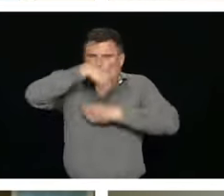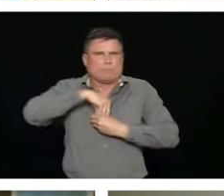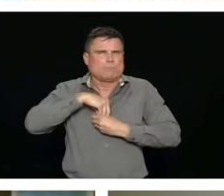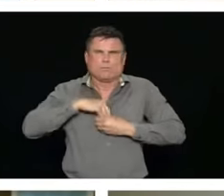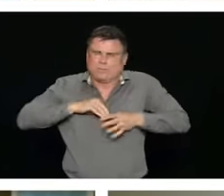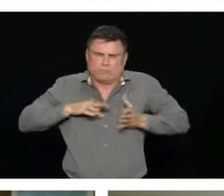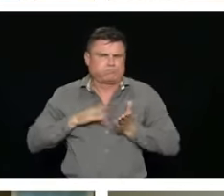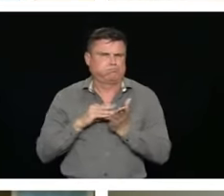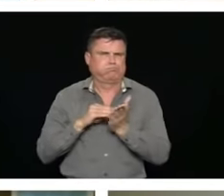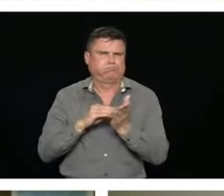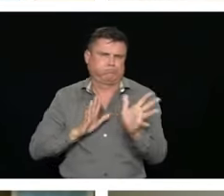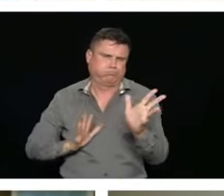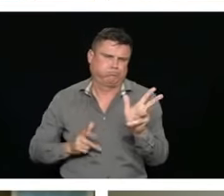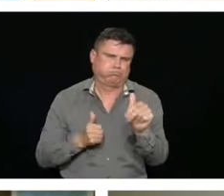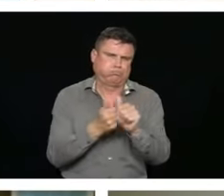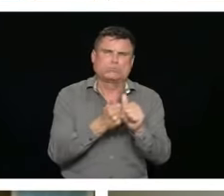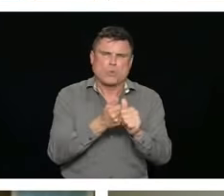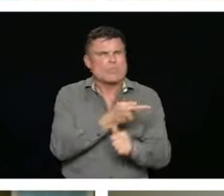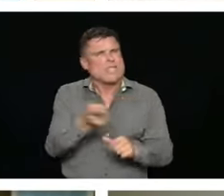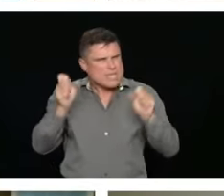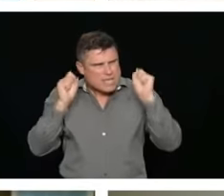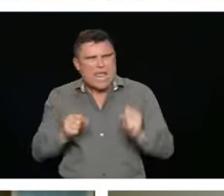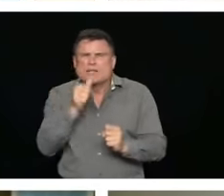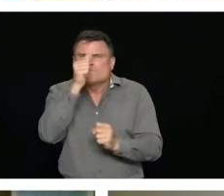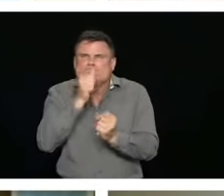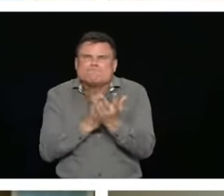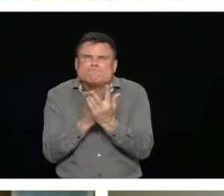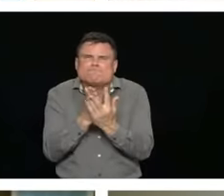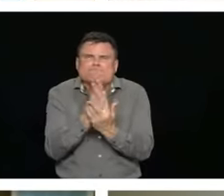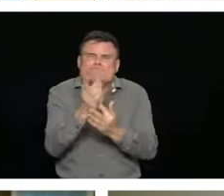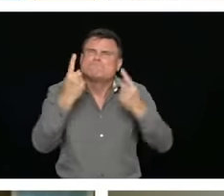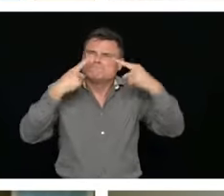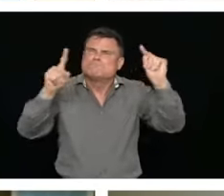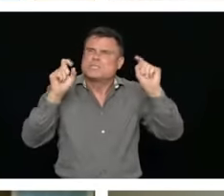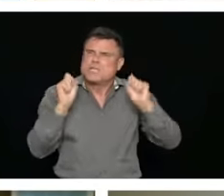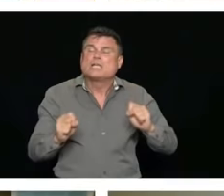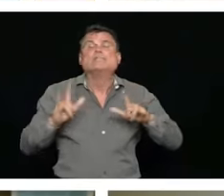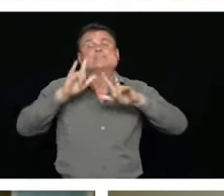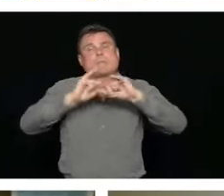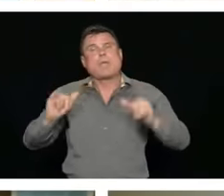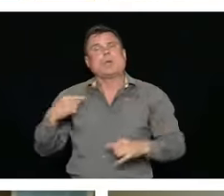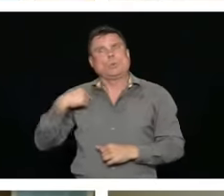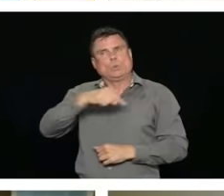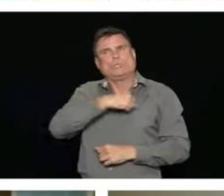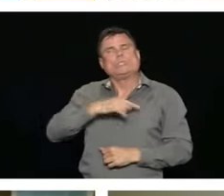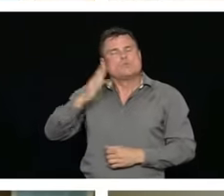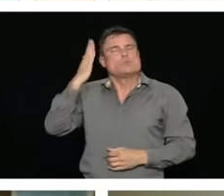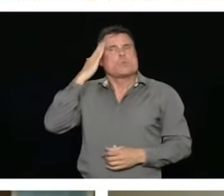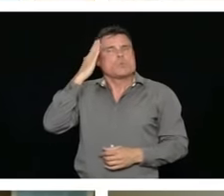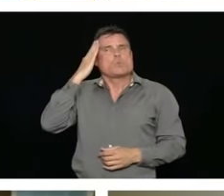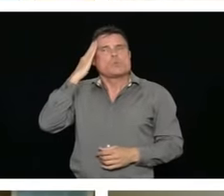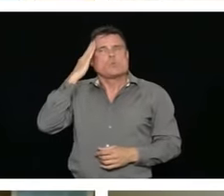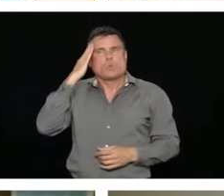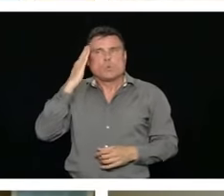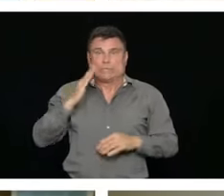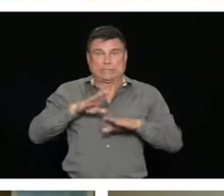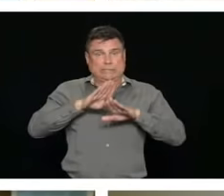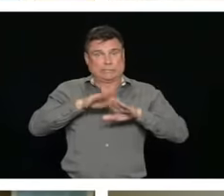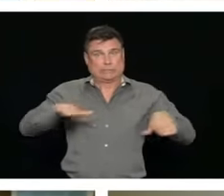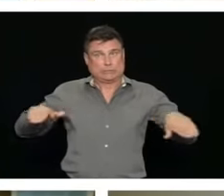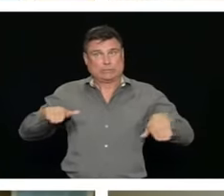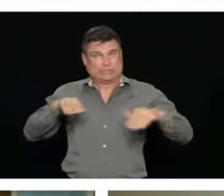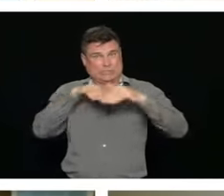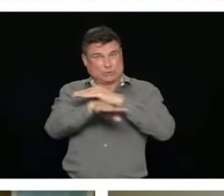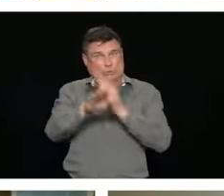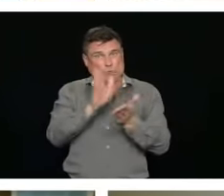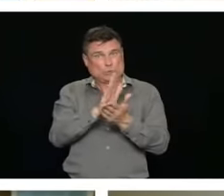buildings at every chance we can have over the next 12 to 18 months. Yeah, thank you for that. Well, that brings us to the end of the Q&A today, and there